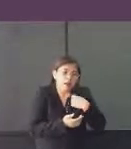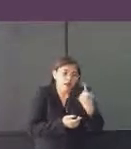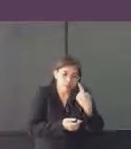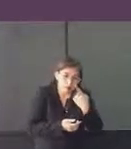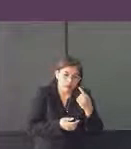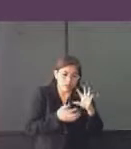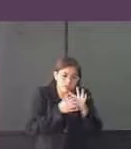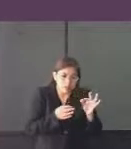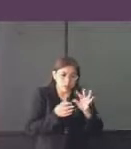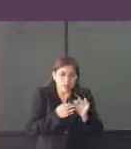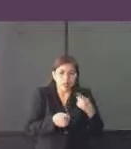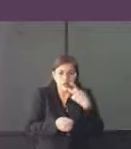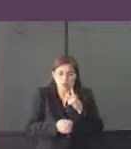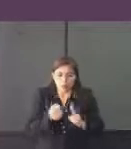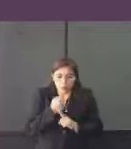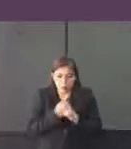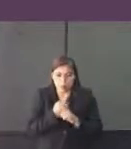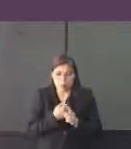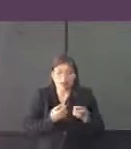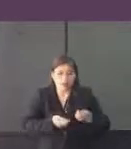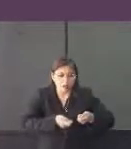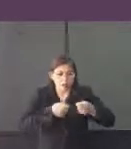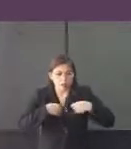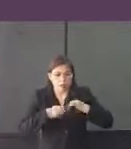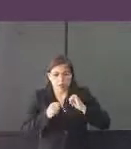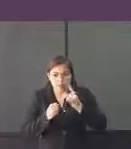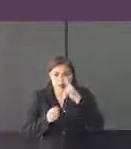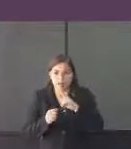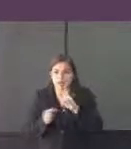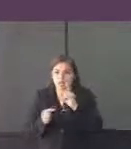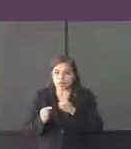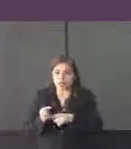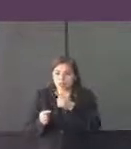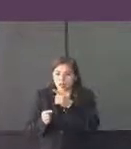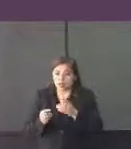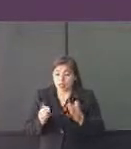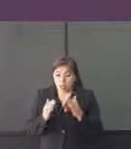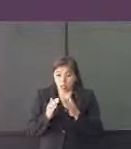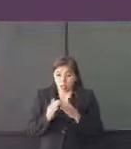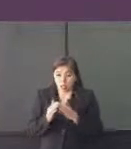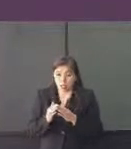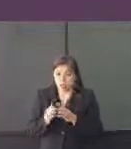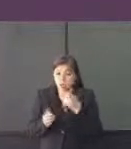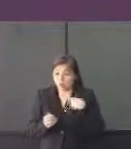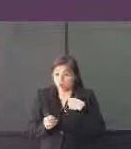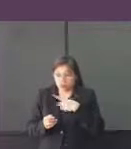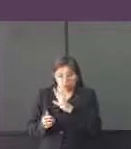An application is filed, and the person can